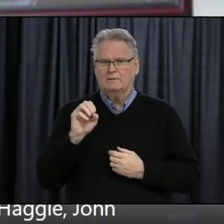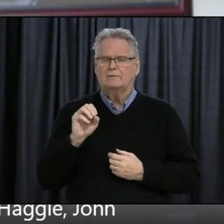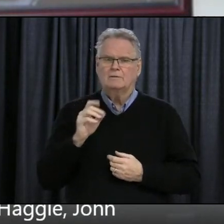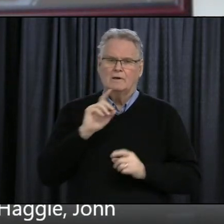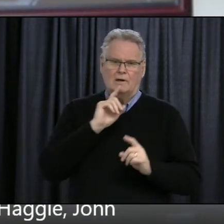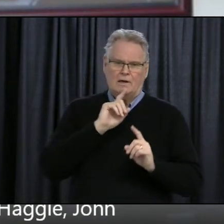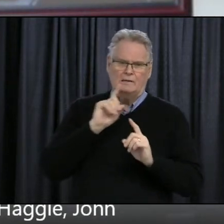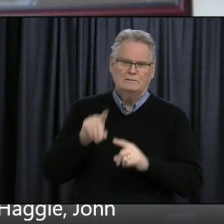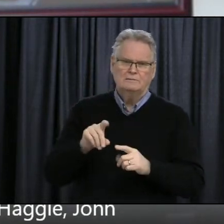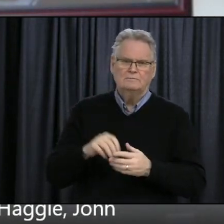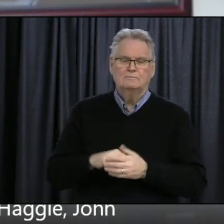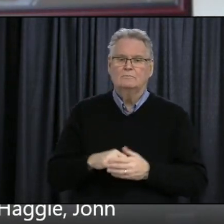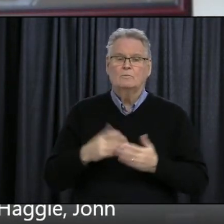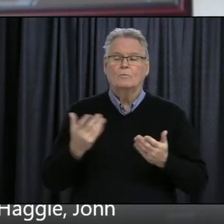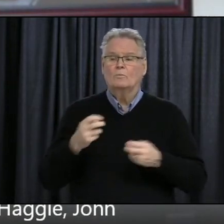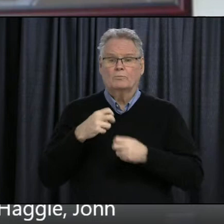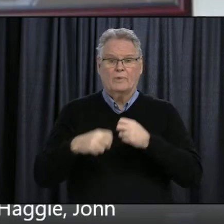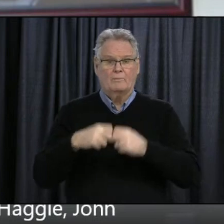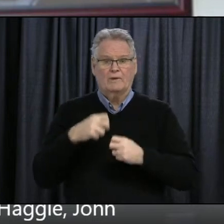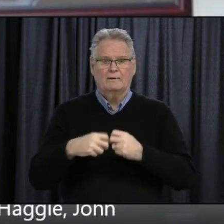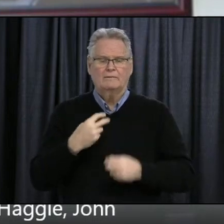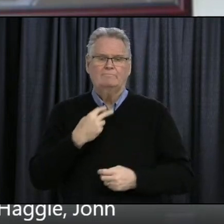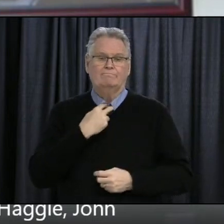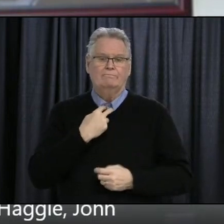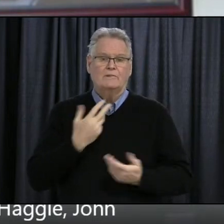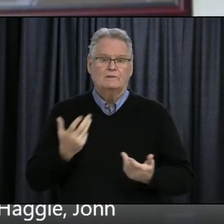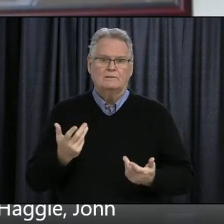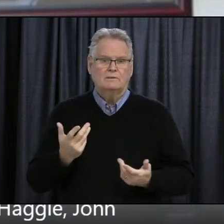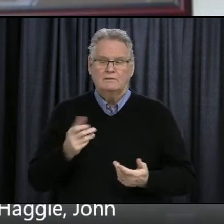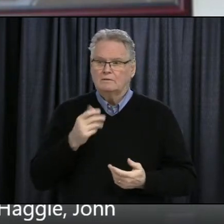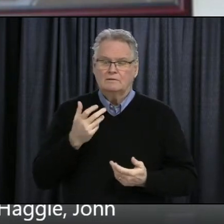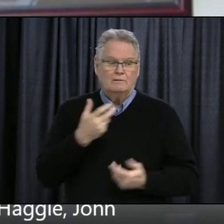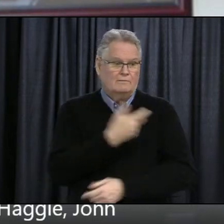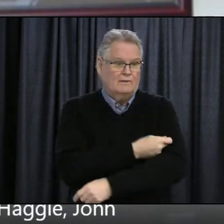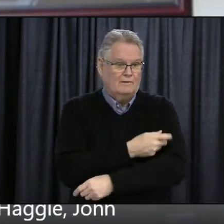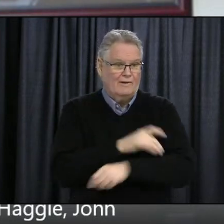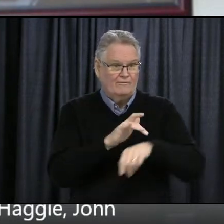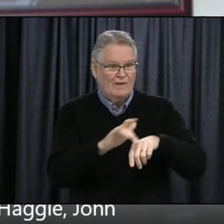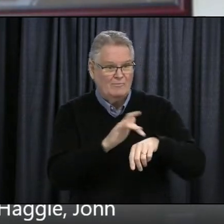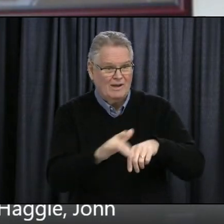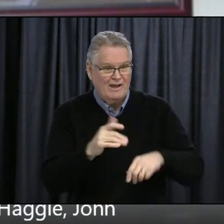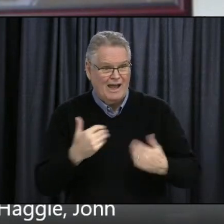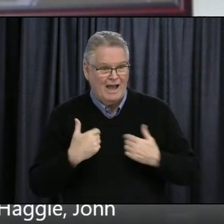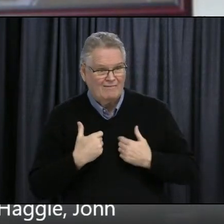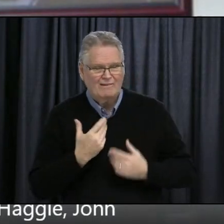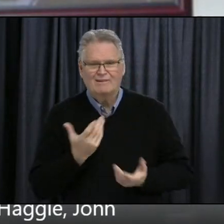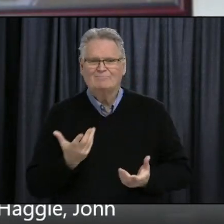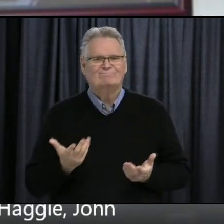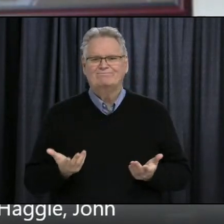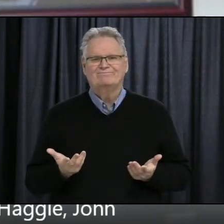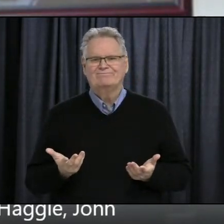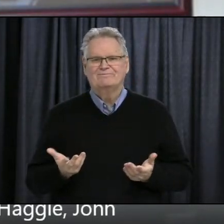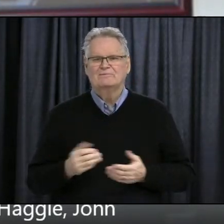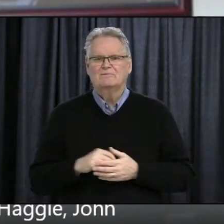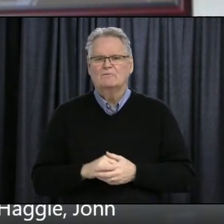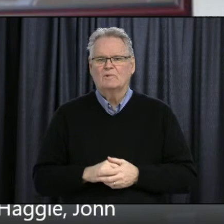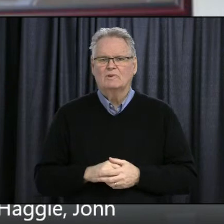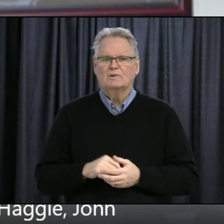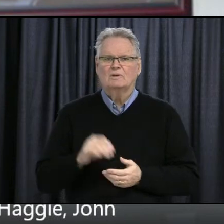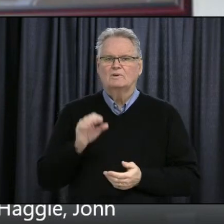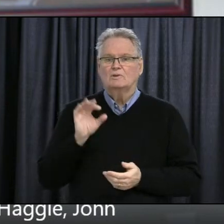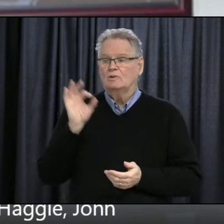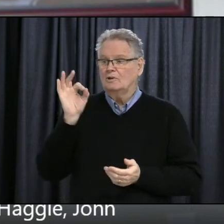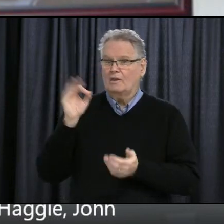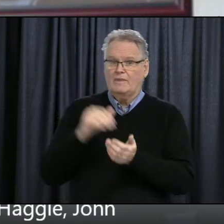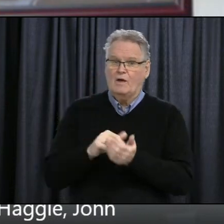have 9,200 individuals in the healthcare system that we have identified as essential. Within that, there are subgroups of